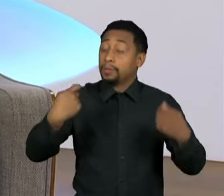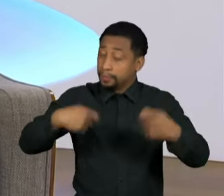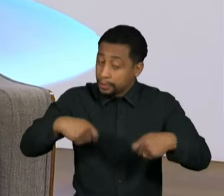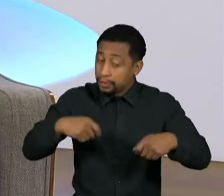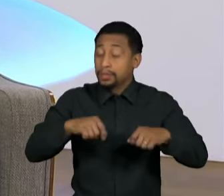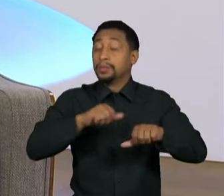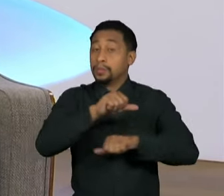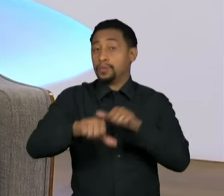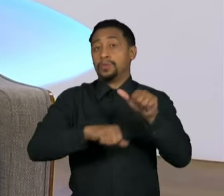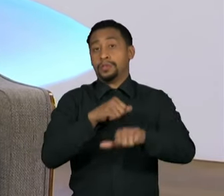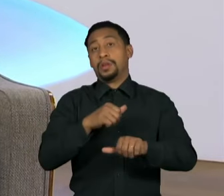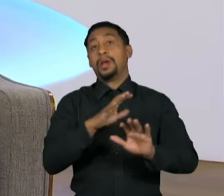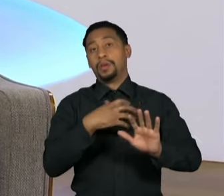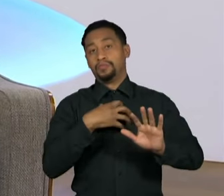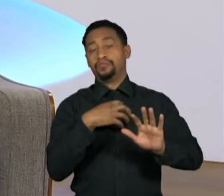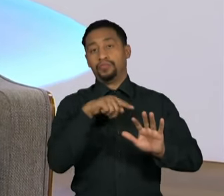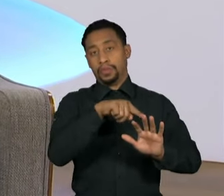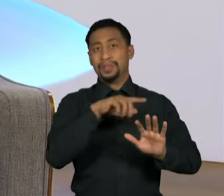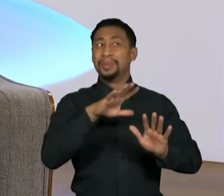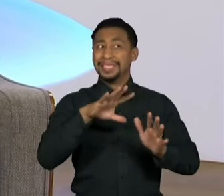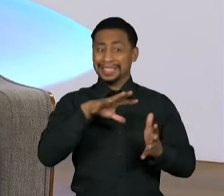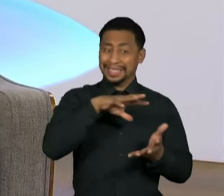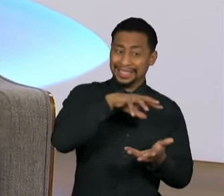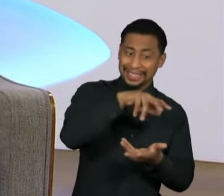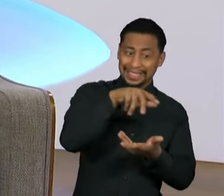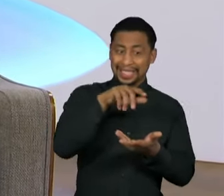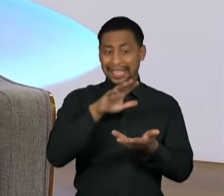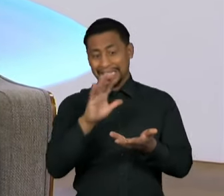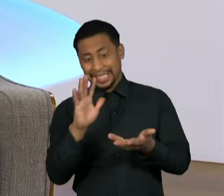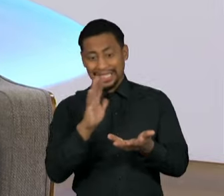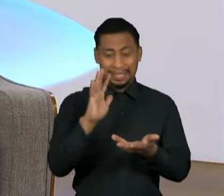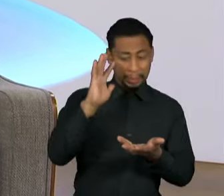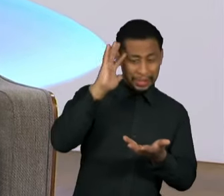there's also a paradox even in seeking global